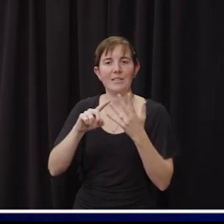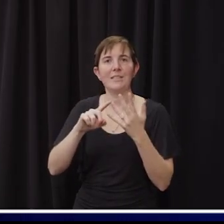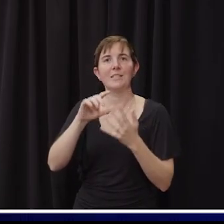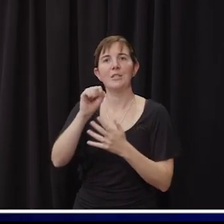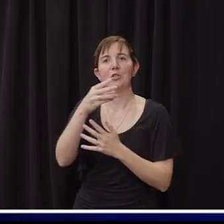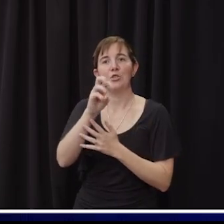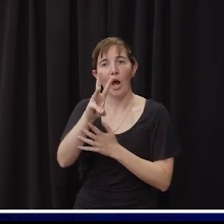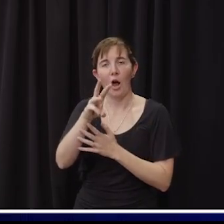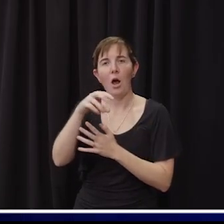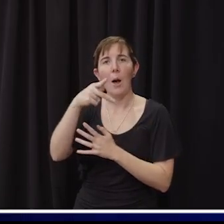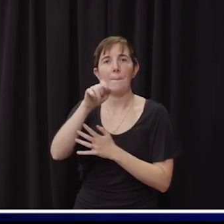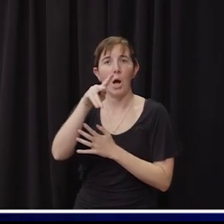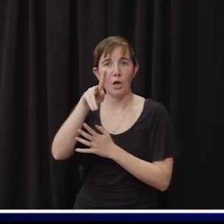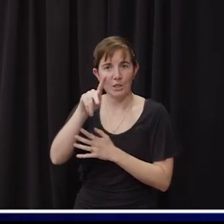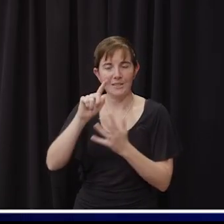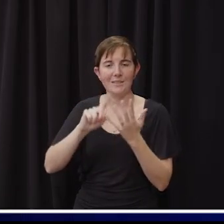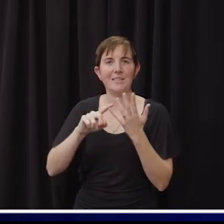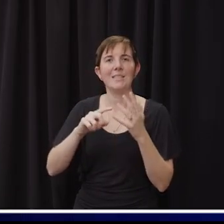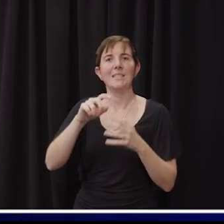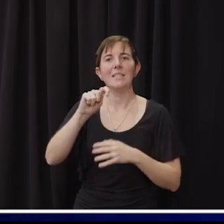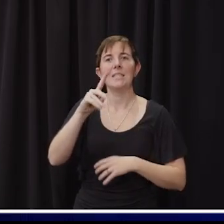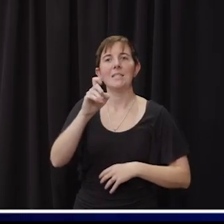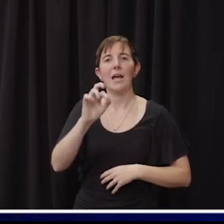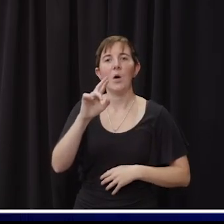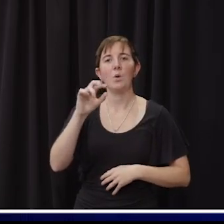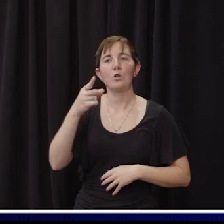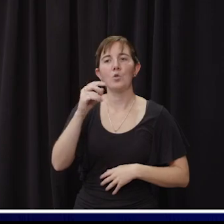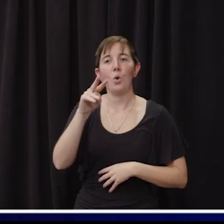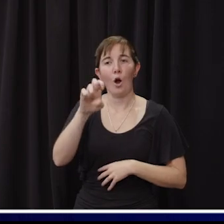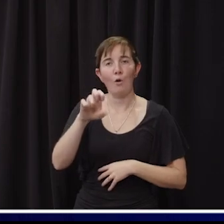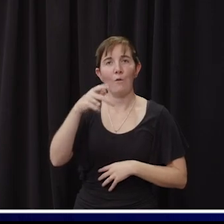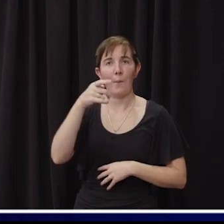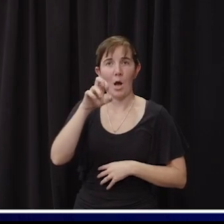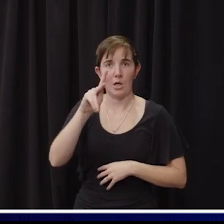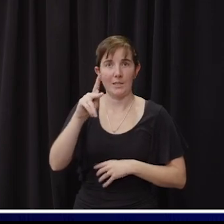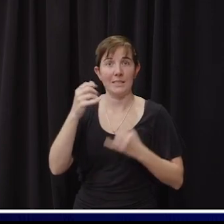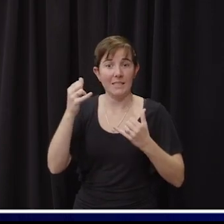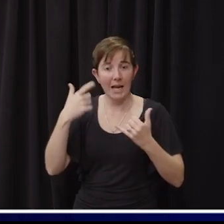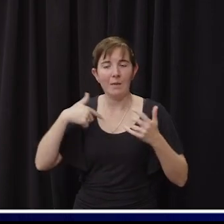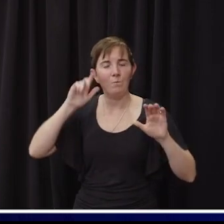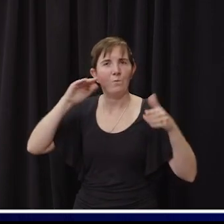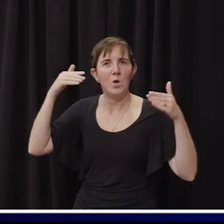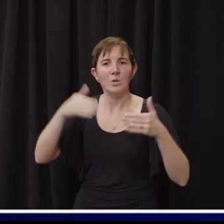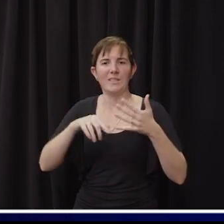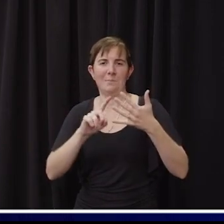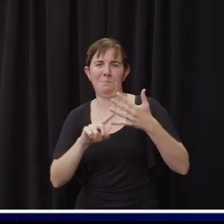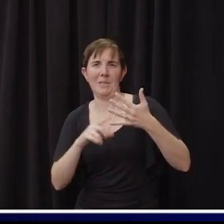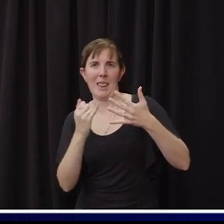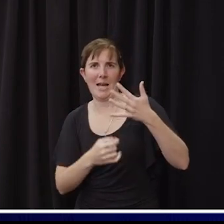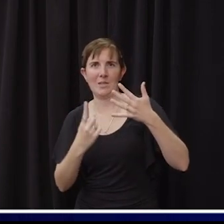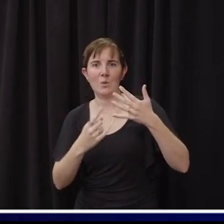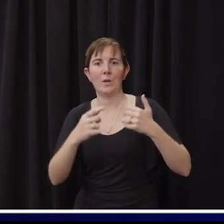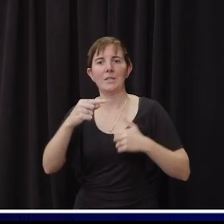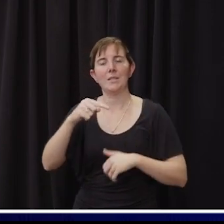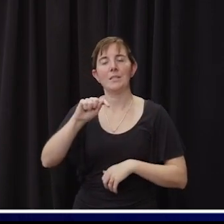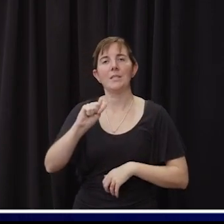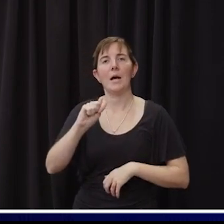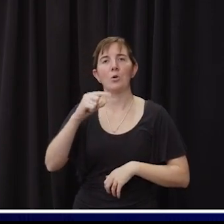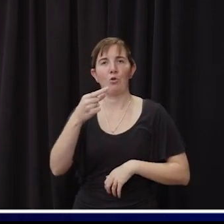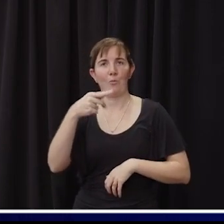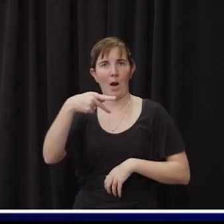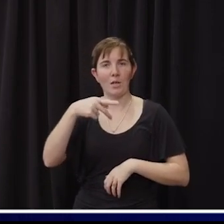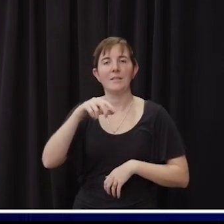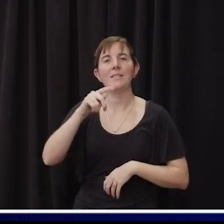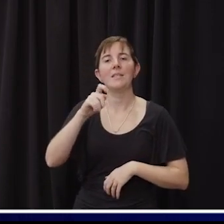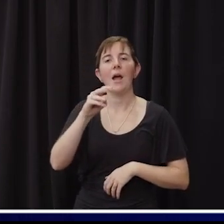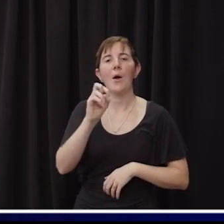Tower Grove Park. So for today, I'm going to be focusing on the work that we've been doing with Tower Grove Park since 2018, as well